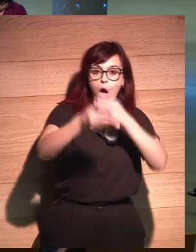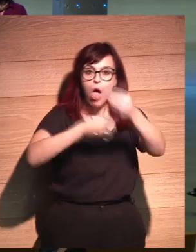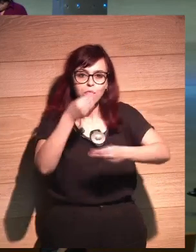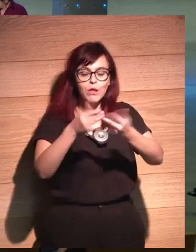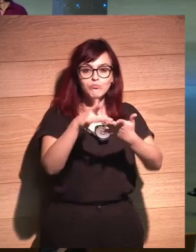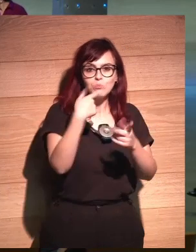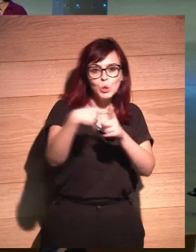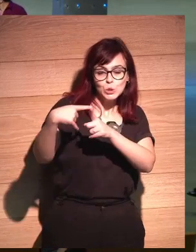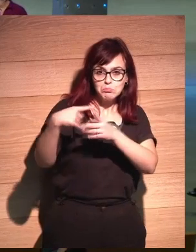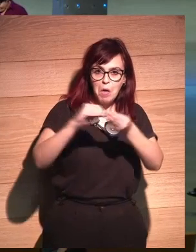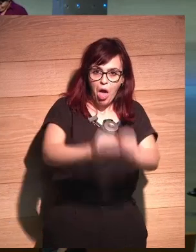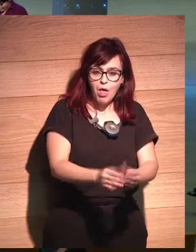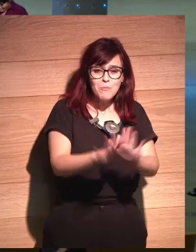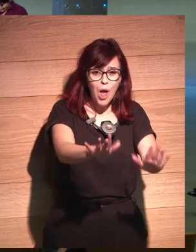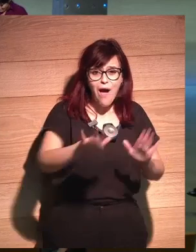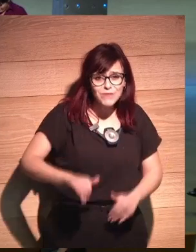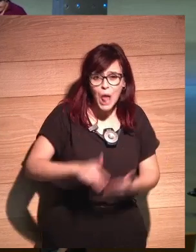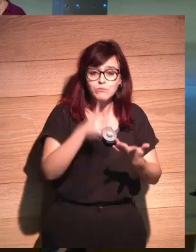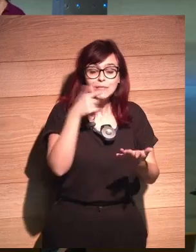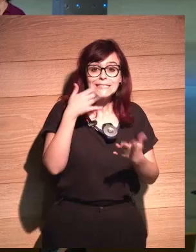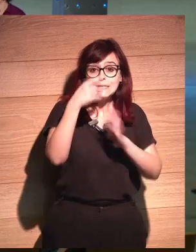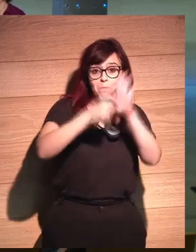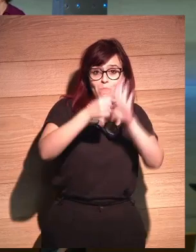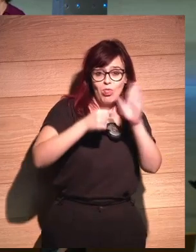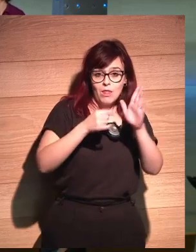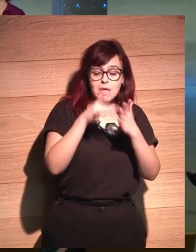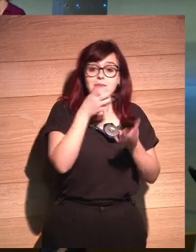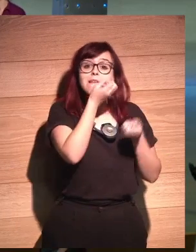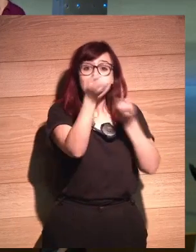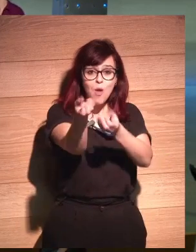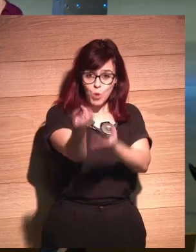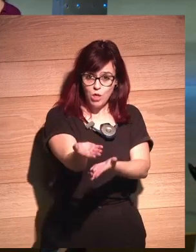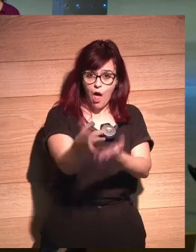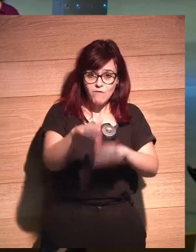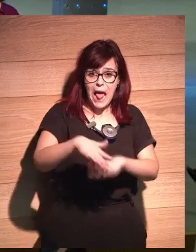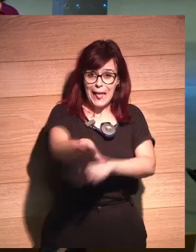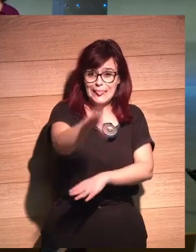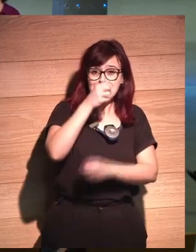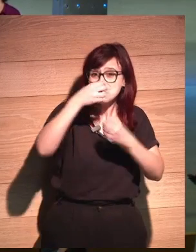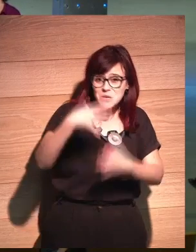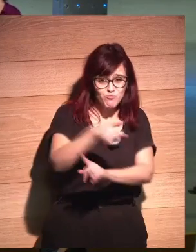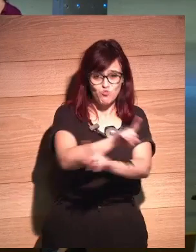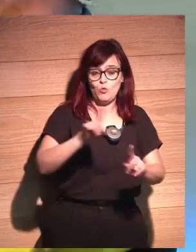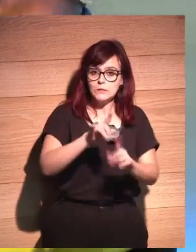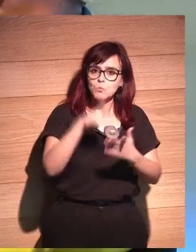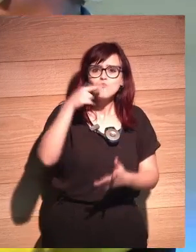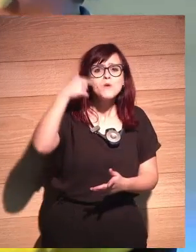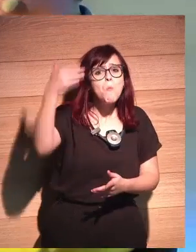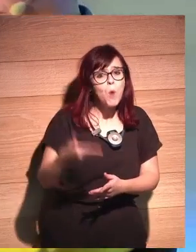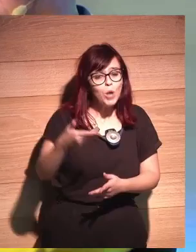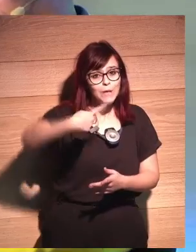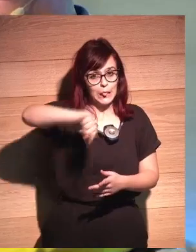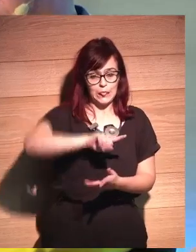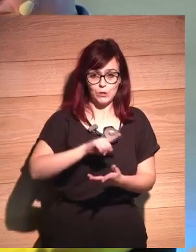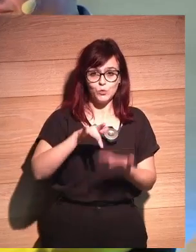many things, we can do many things, but we can't measure and report we don't understand it,